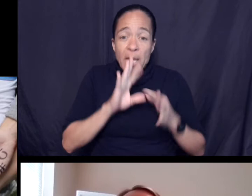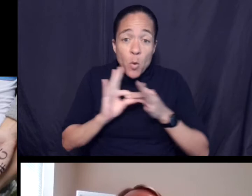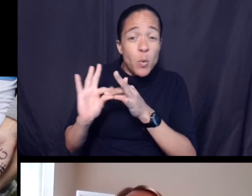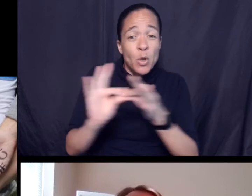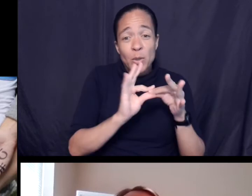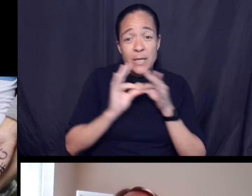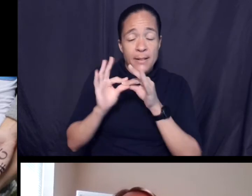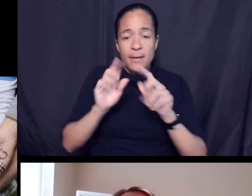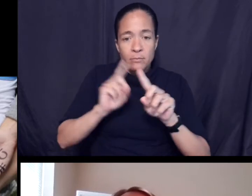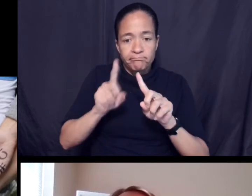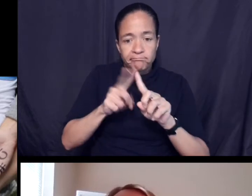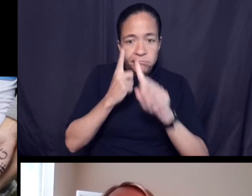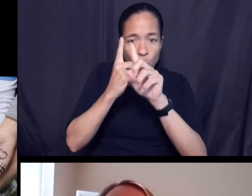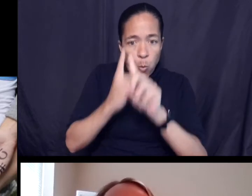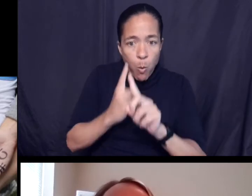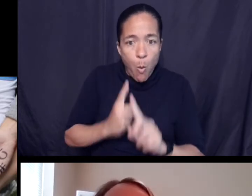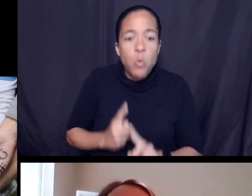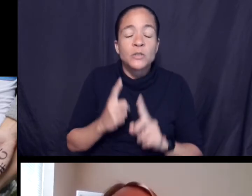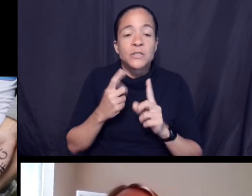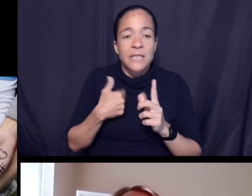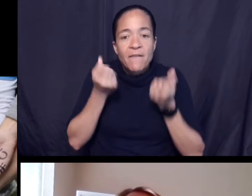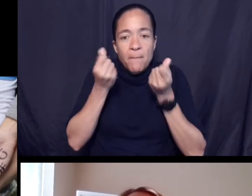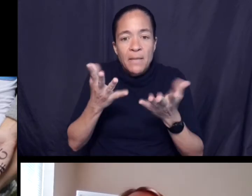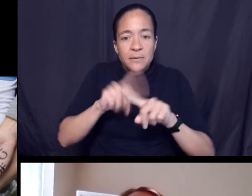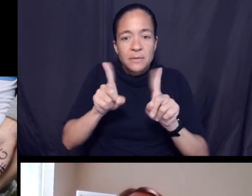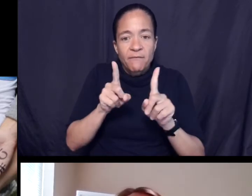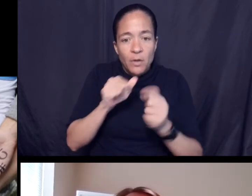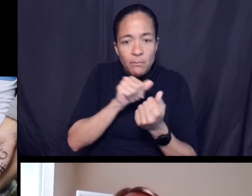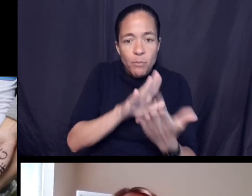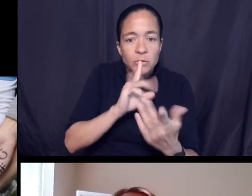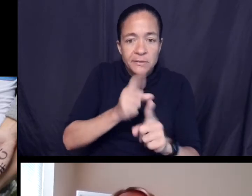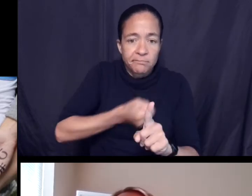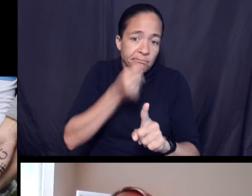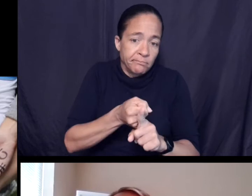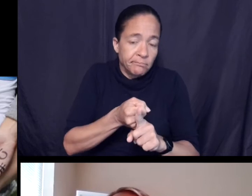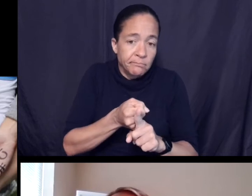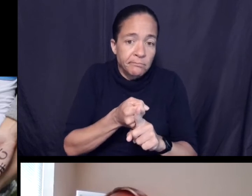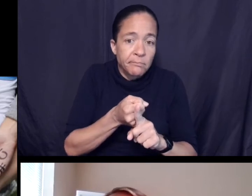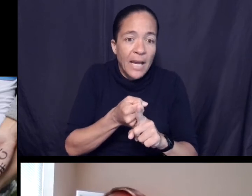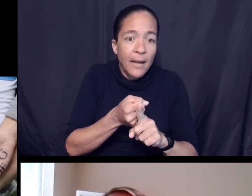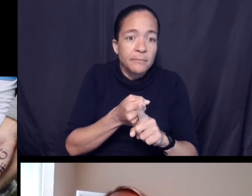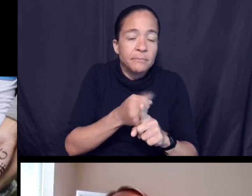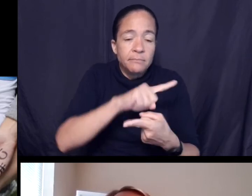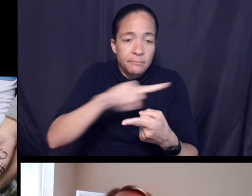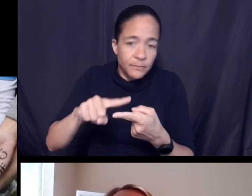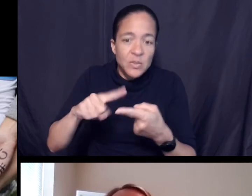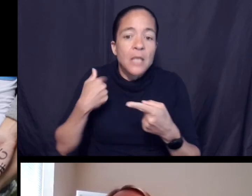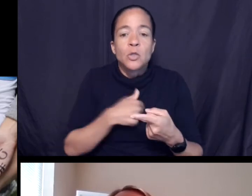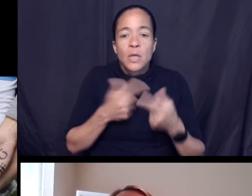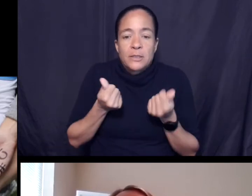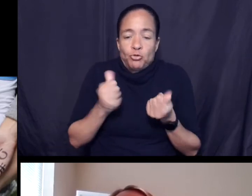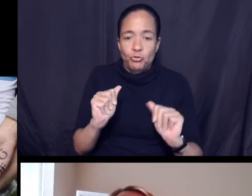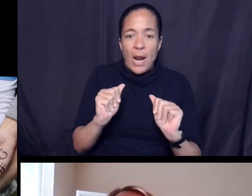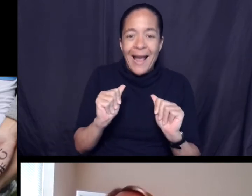ways to impact CMV and the current state of congenital CMV in the United States. And so we try